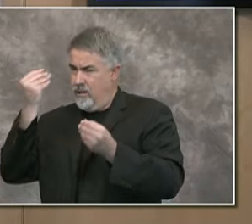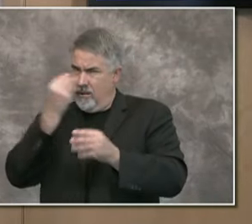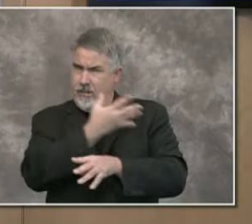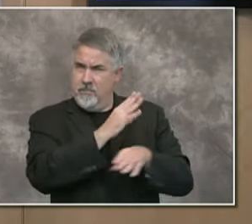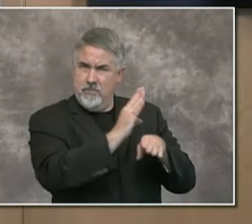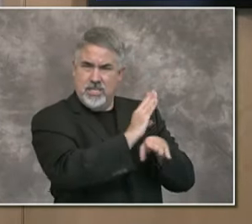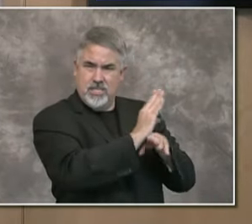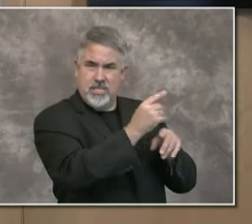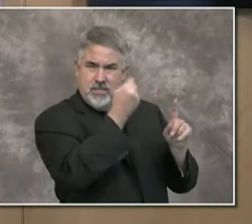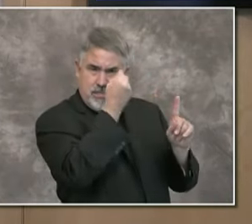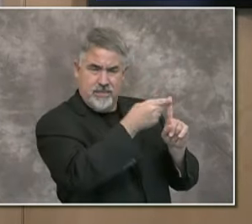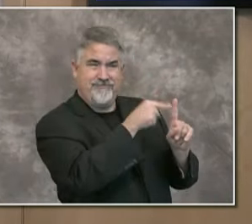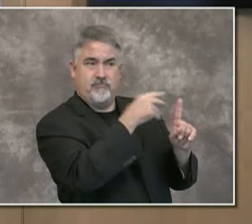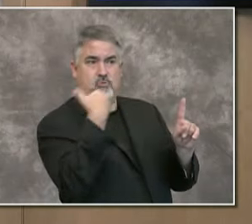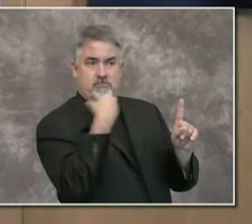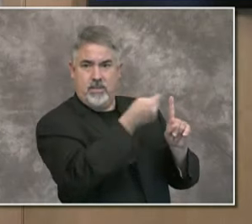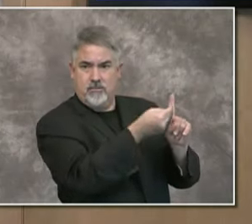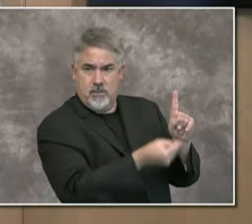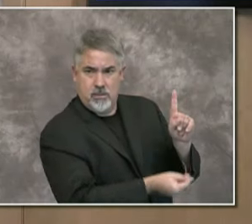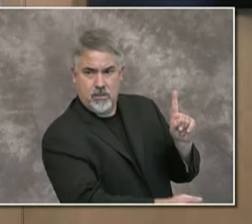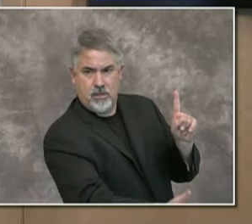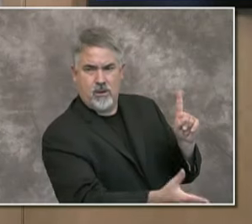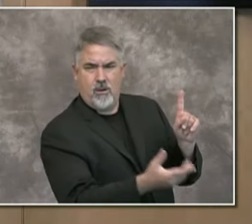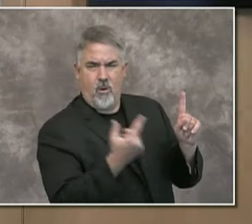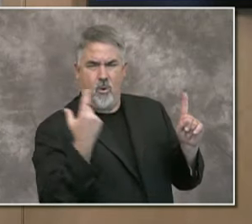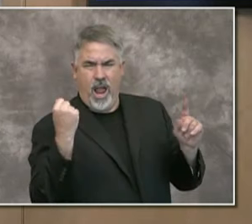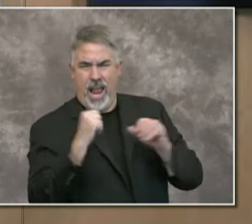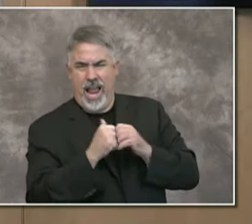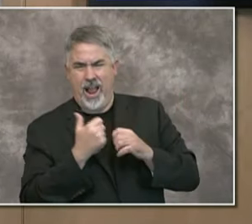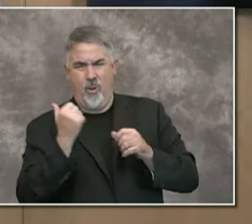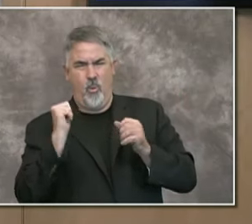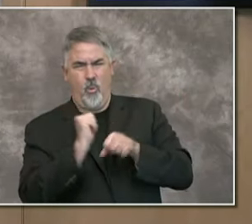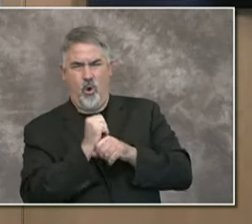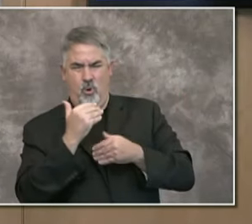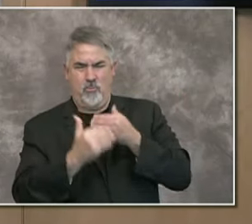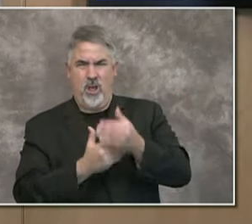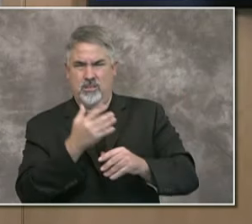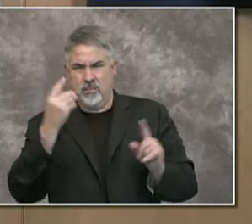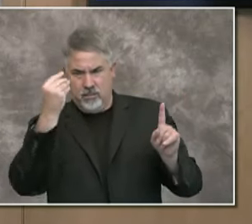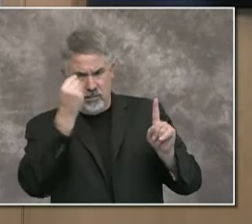a positive result first? And how long does that process take?